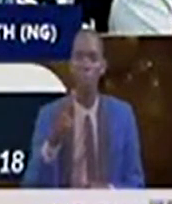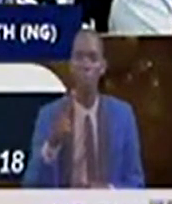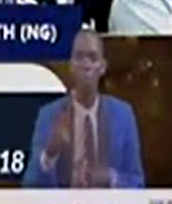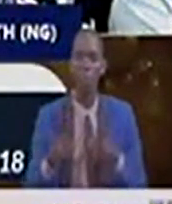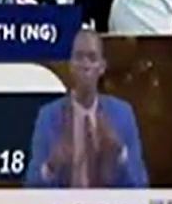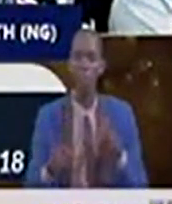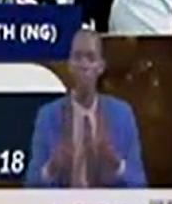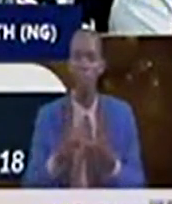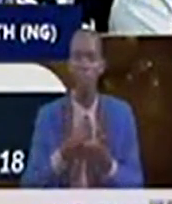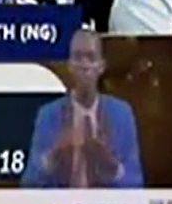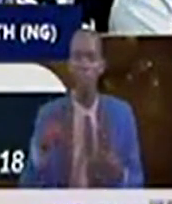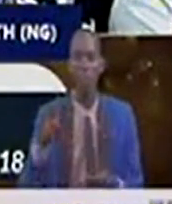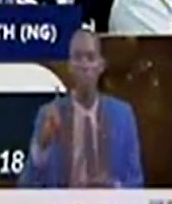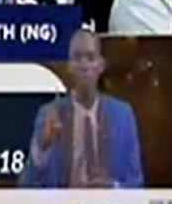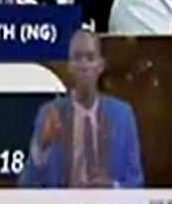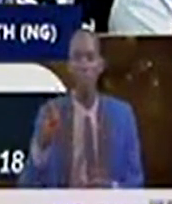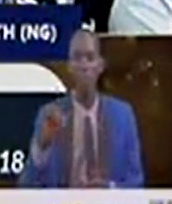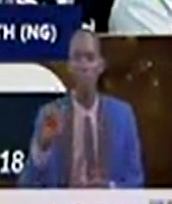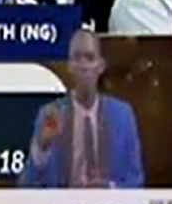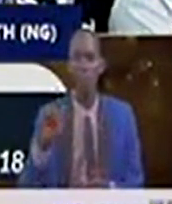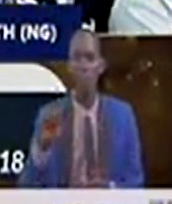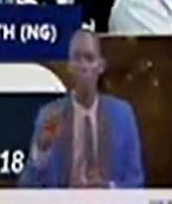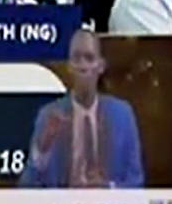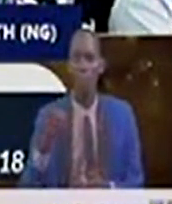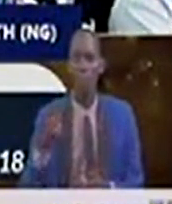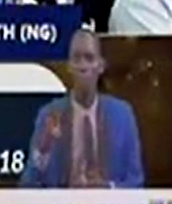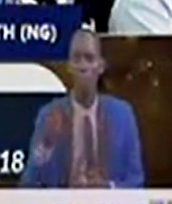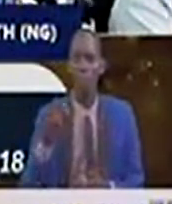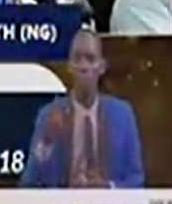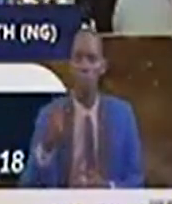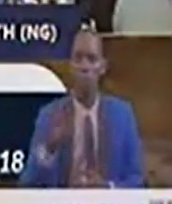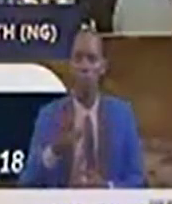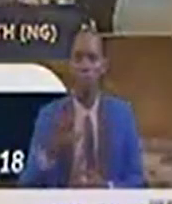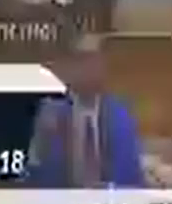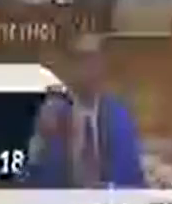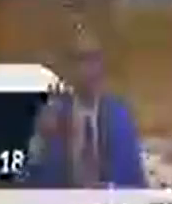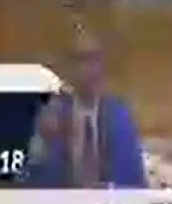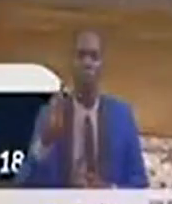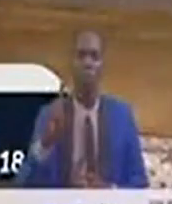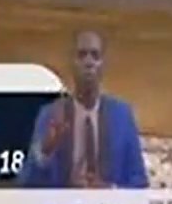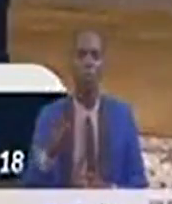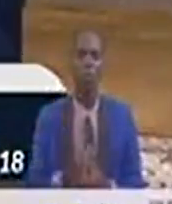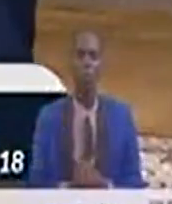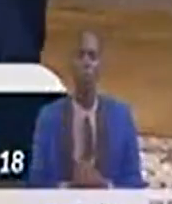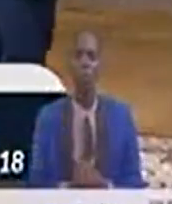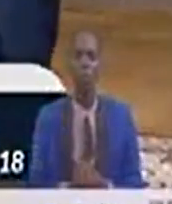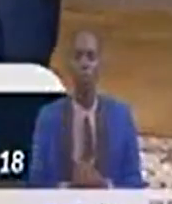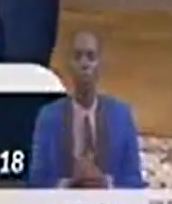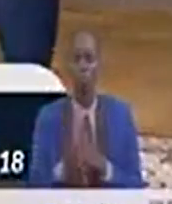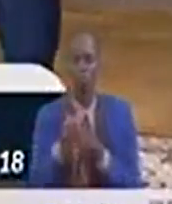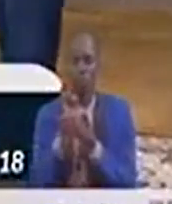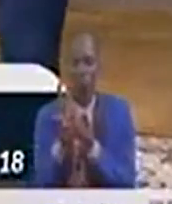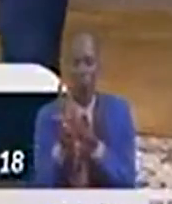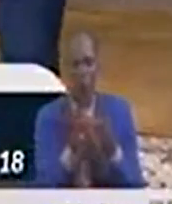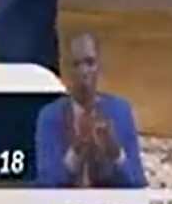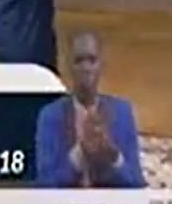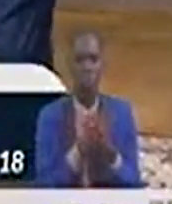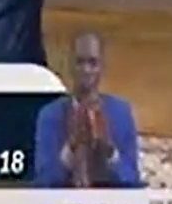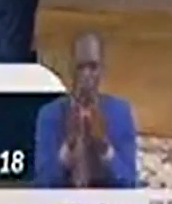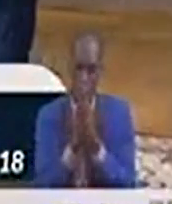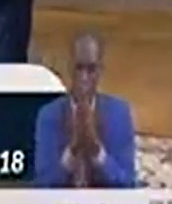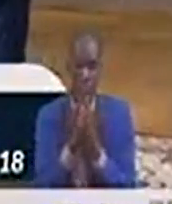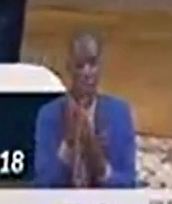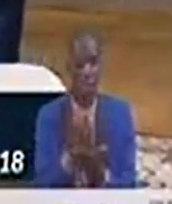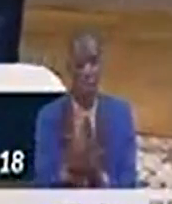verse 41. Matthew chapter 26, we're looking at verse 41. Watch and pray